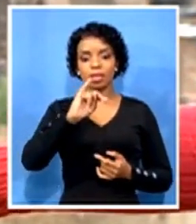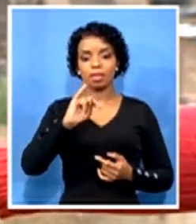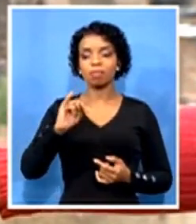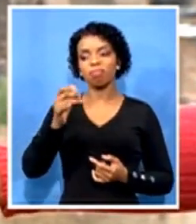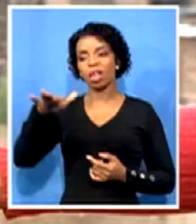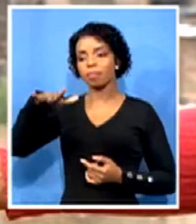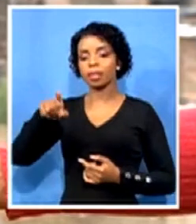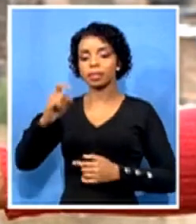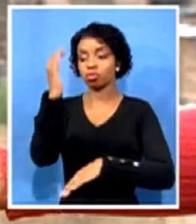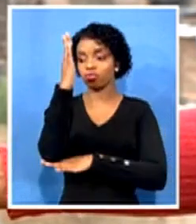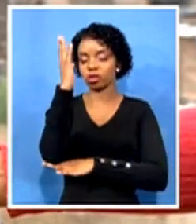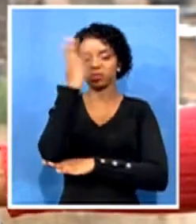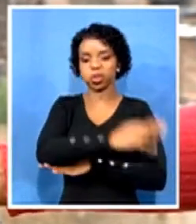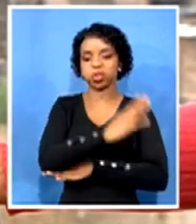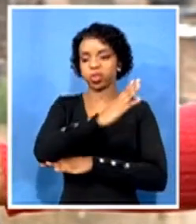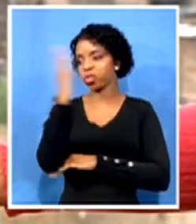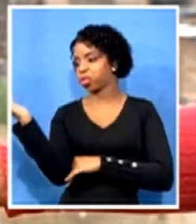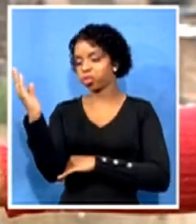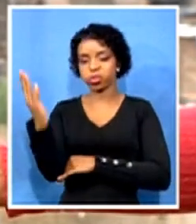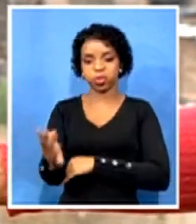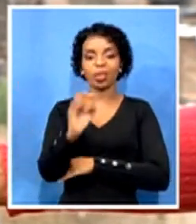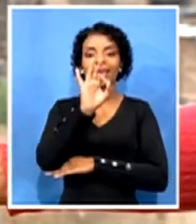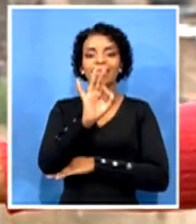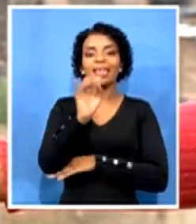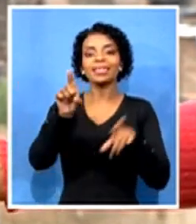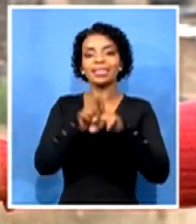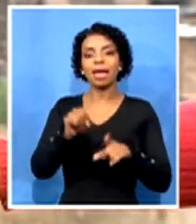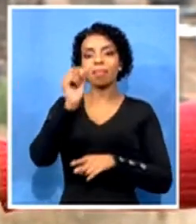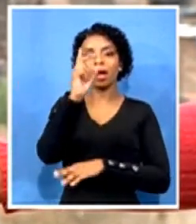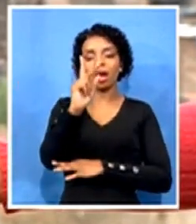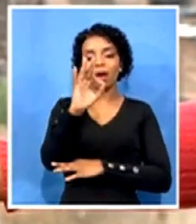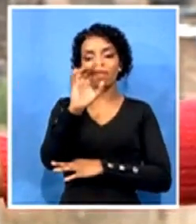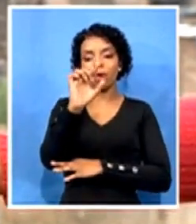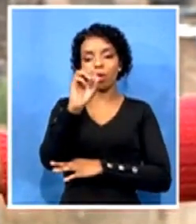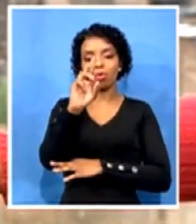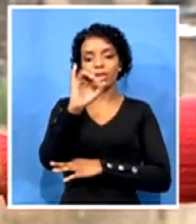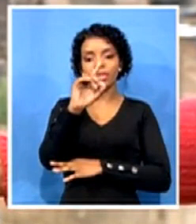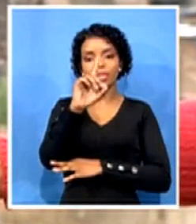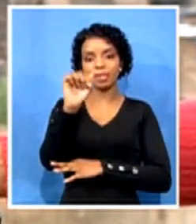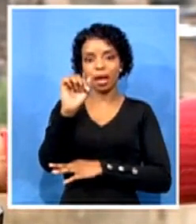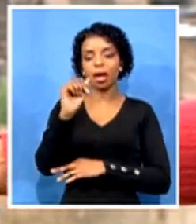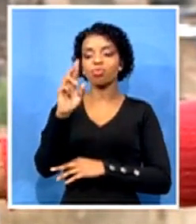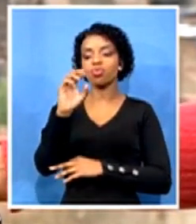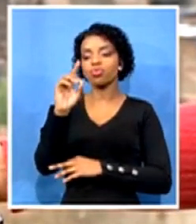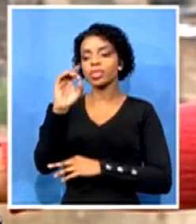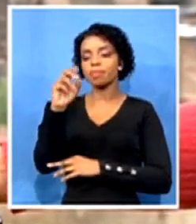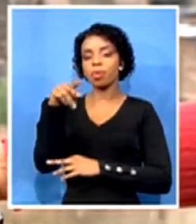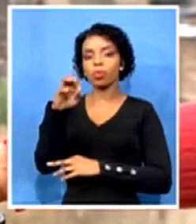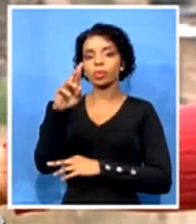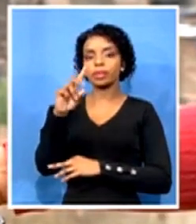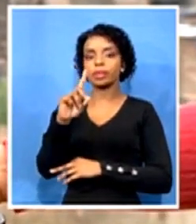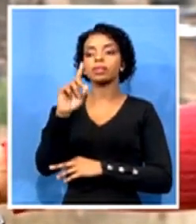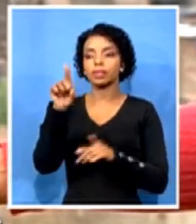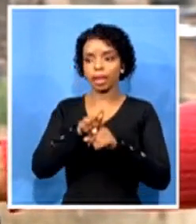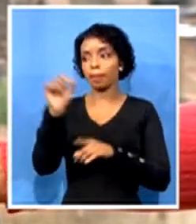and Roodepoort. We had reports of trees that had fallen. The Mike one yesterday was flooded, but it is okay